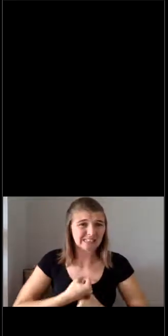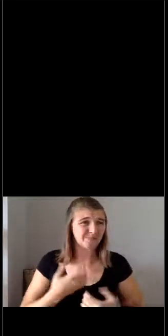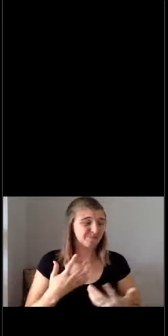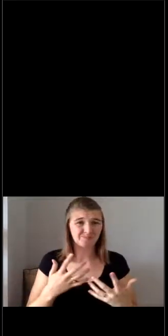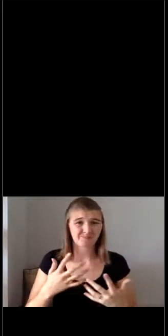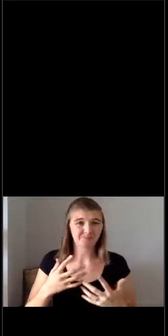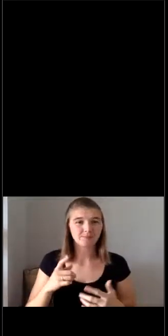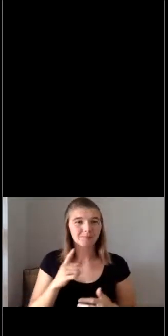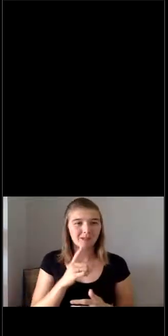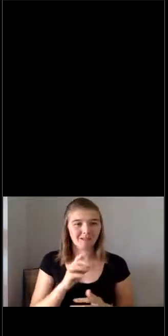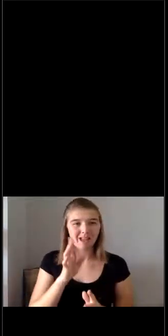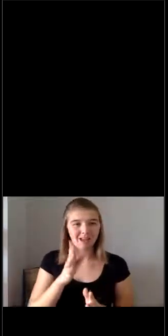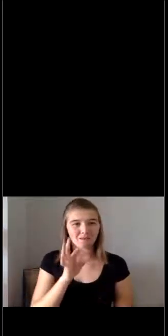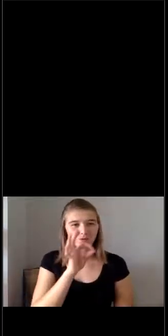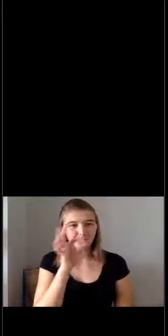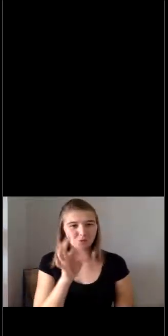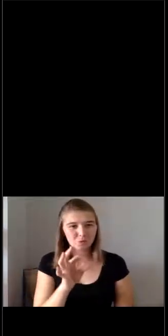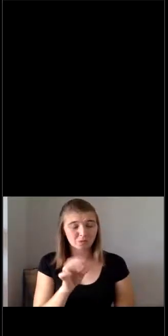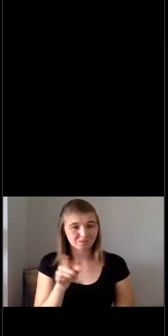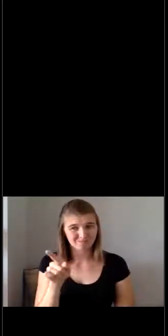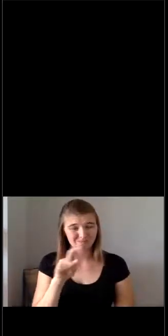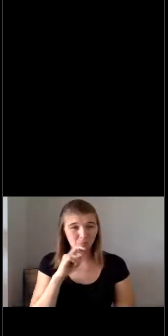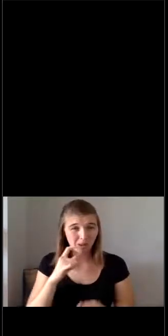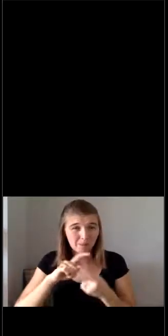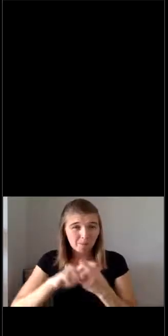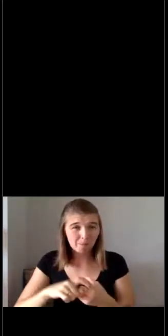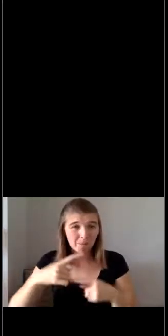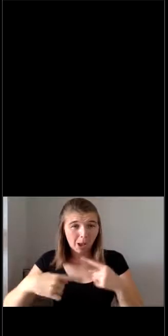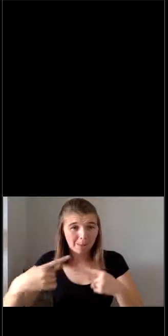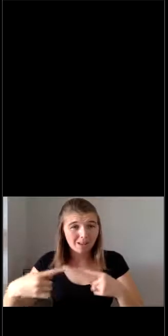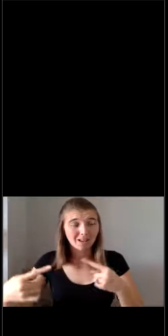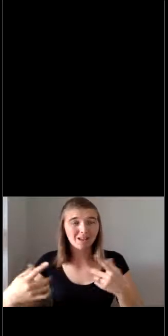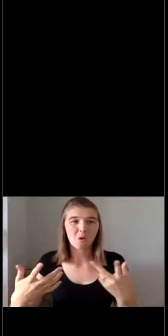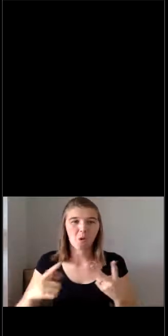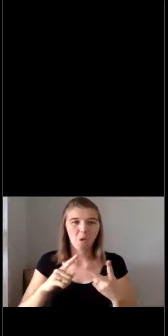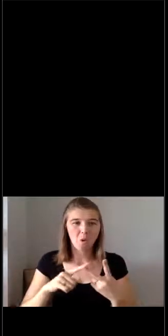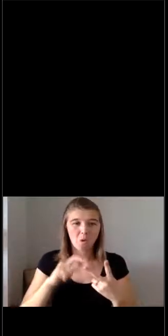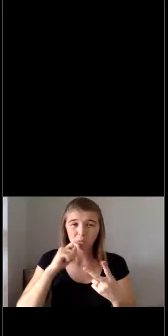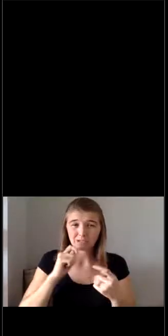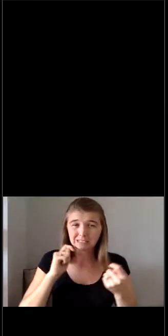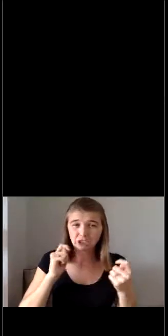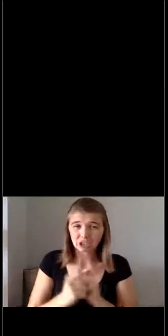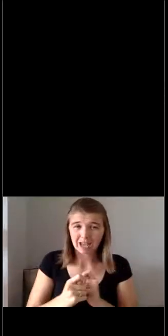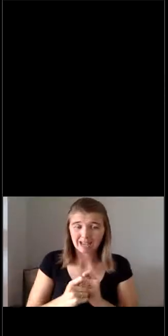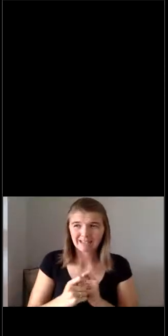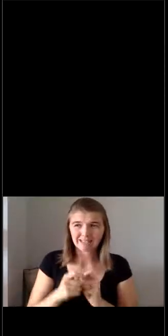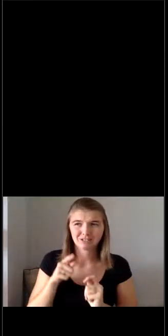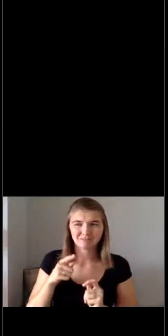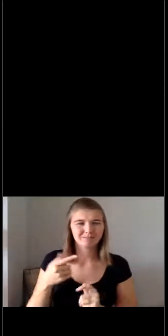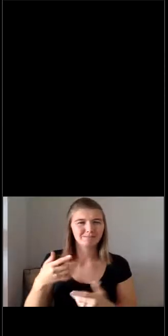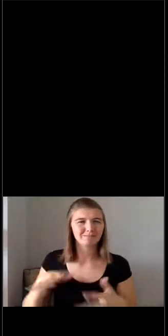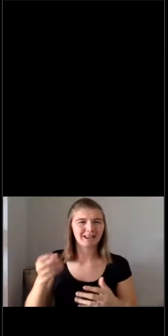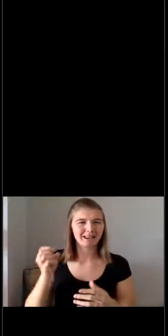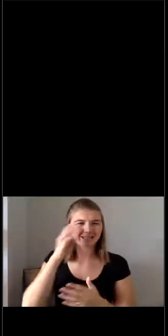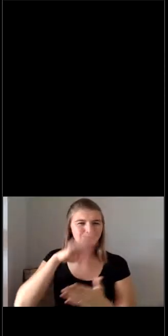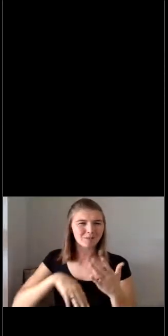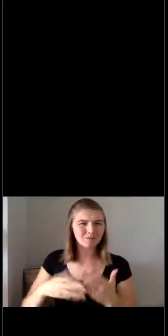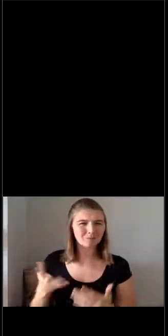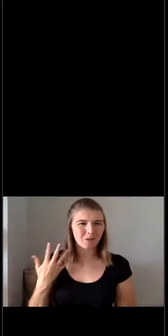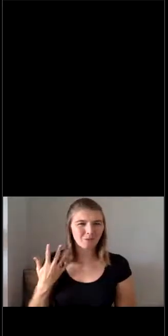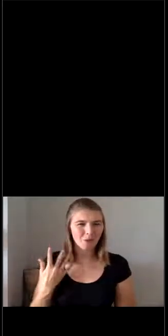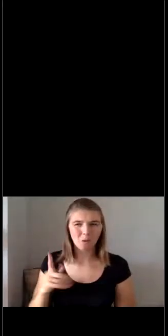change? You know, have I solved a problem like this before when I've got difficult emails? Helping us access our logical brain and be able to identify a useful